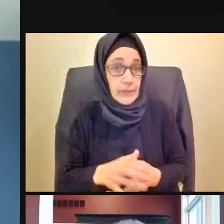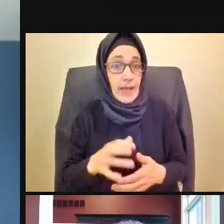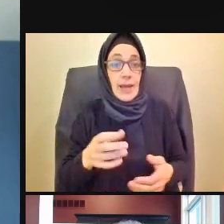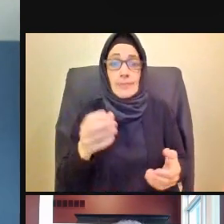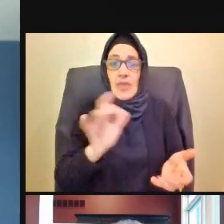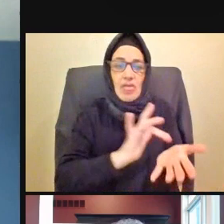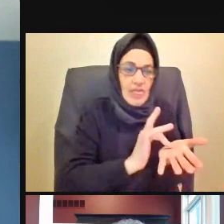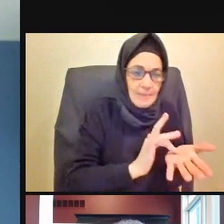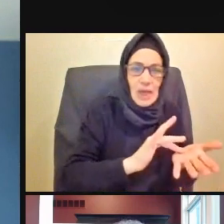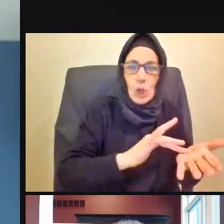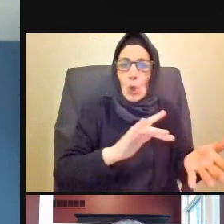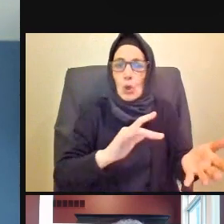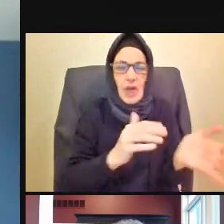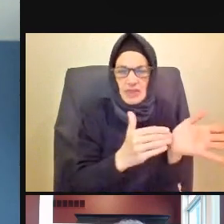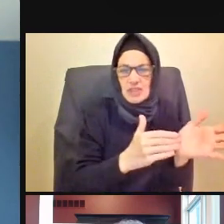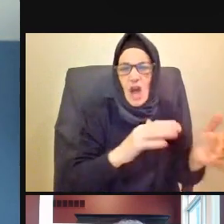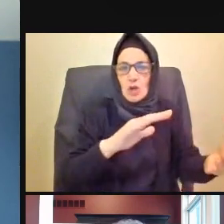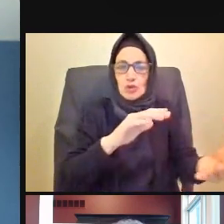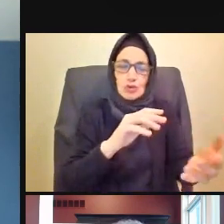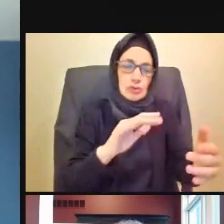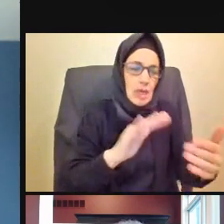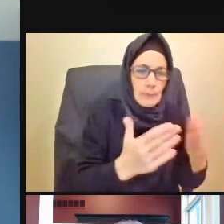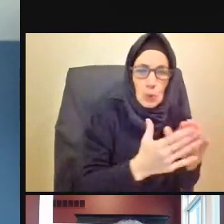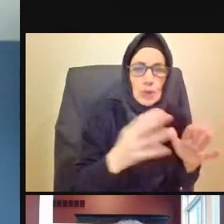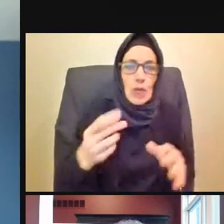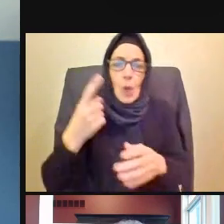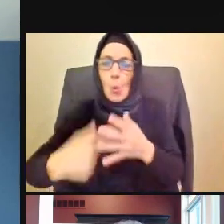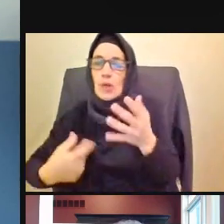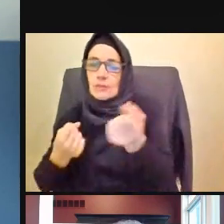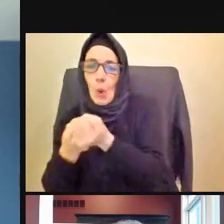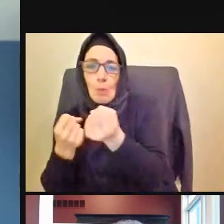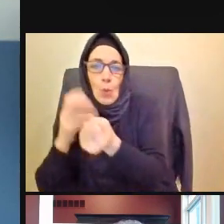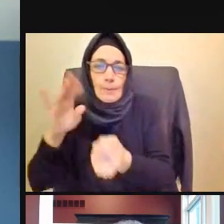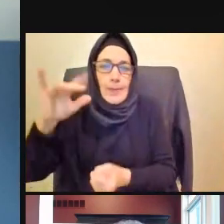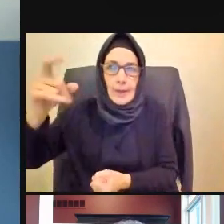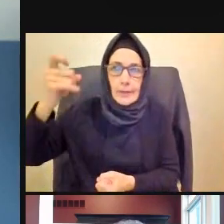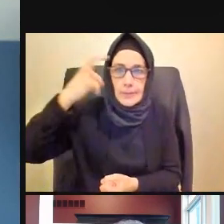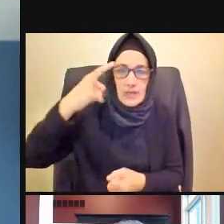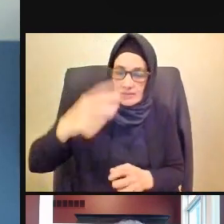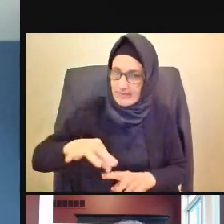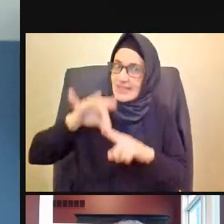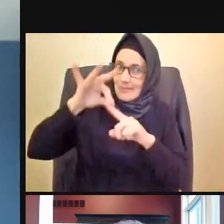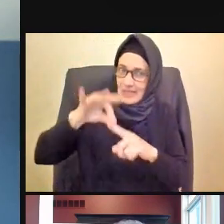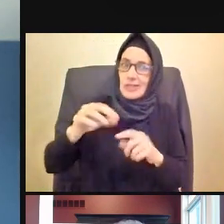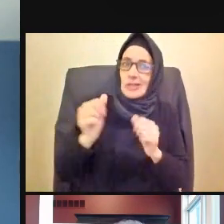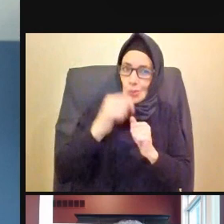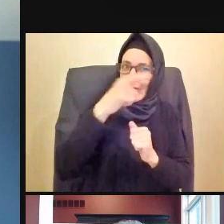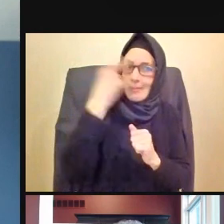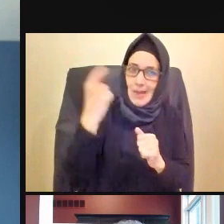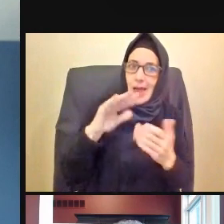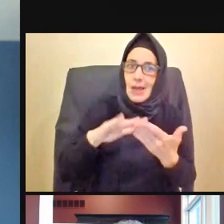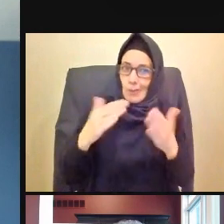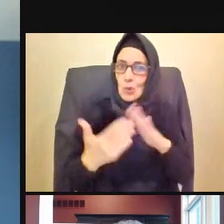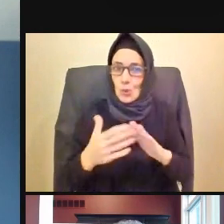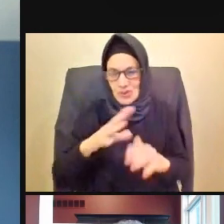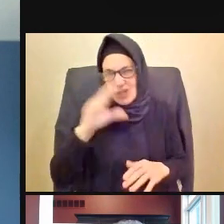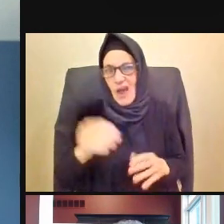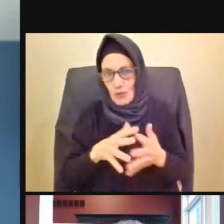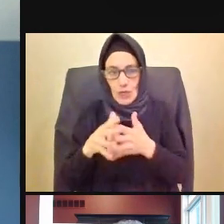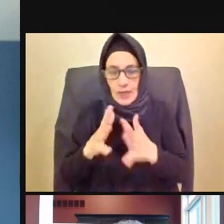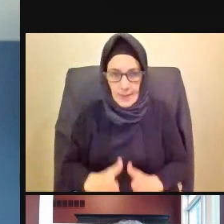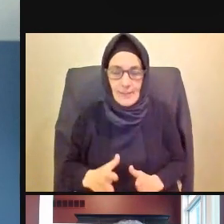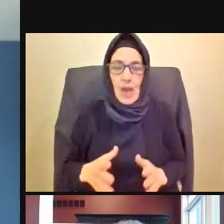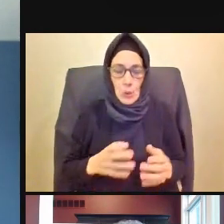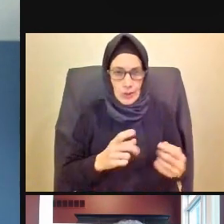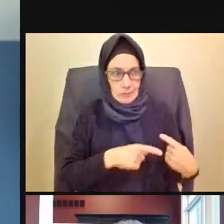things that have been promoted from the side of governments and others, particularly amongst African-American and Black communities historically in this country, where we're